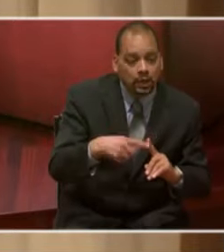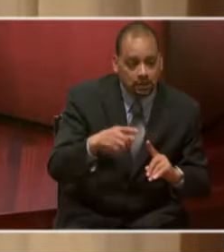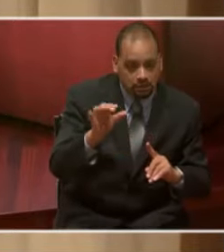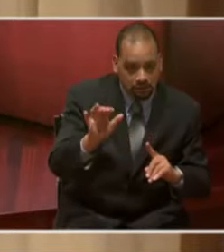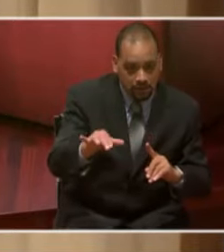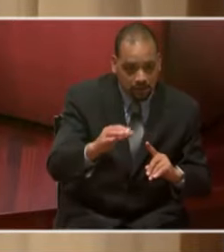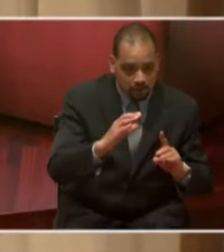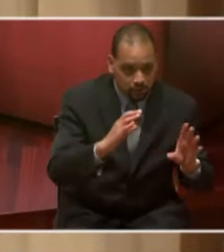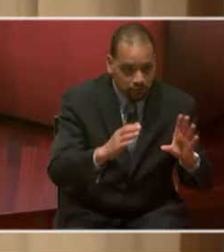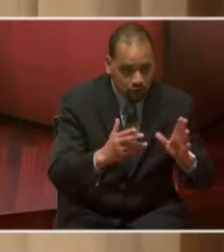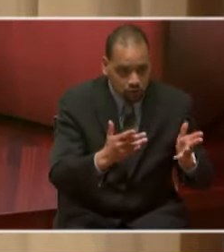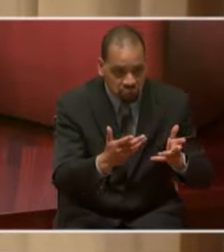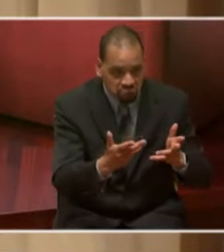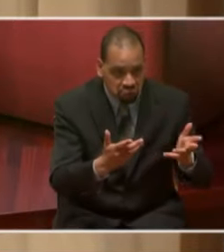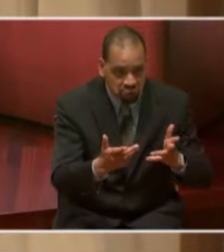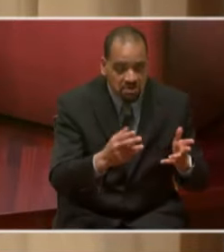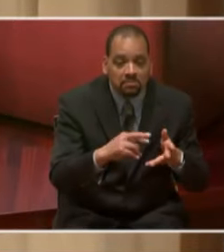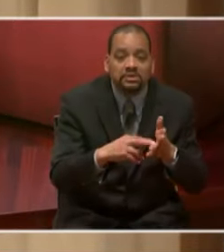then chased them